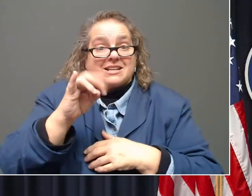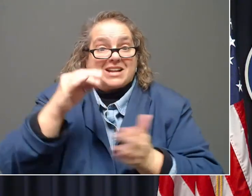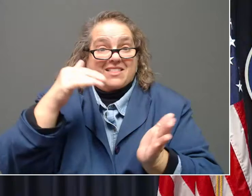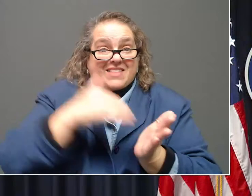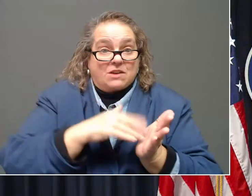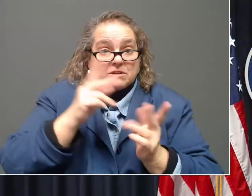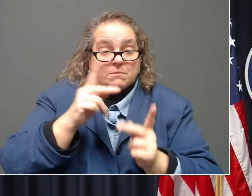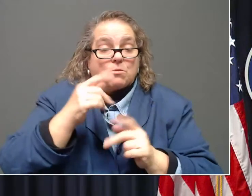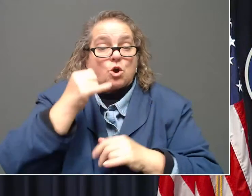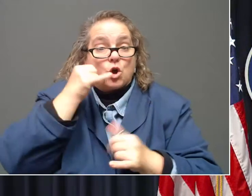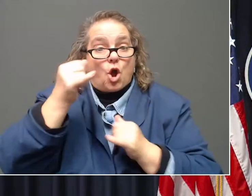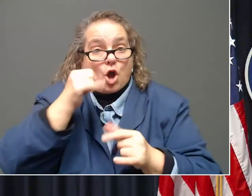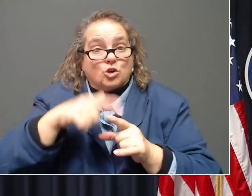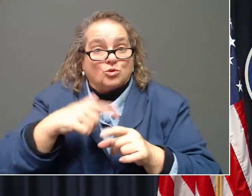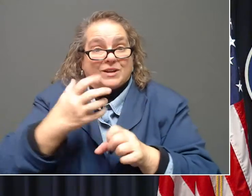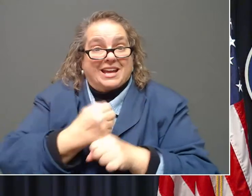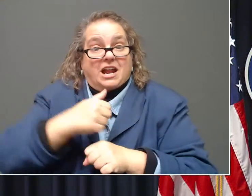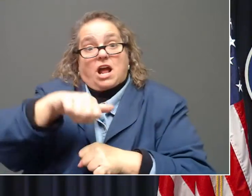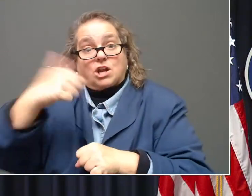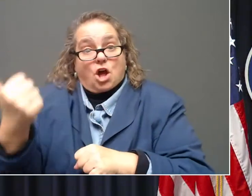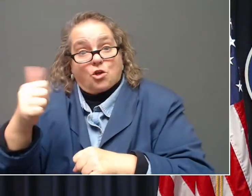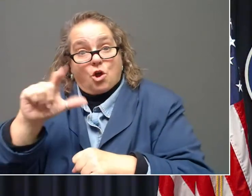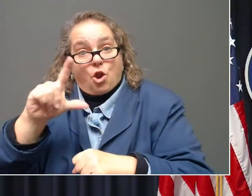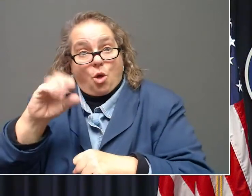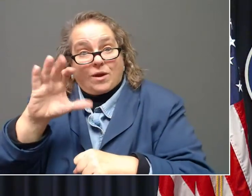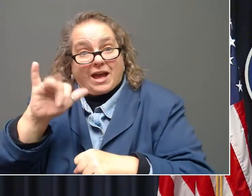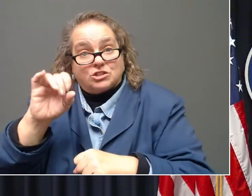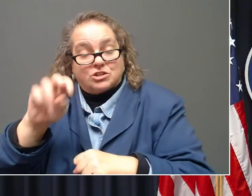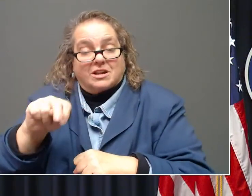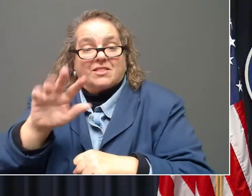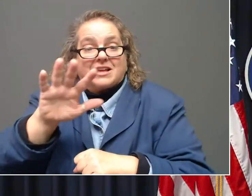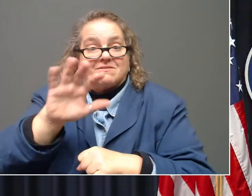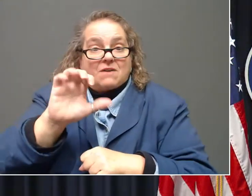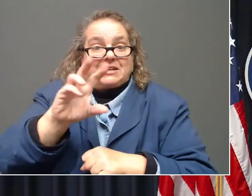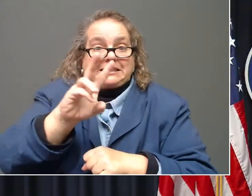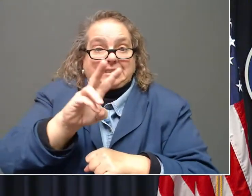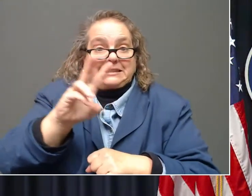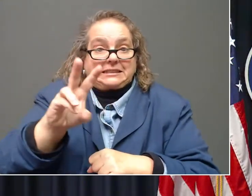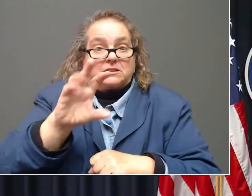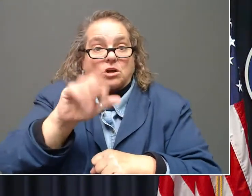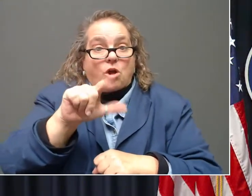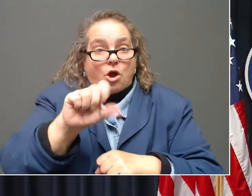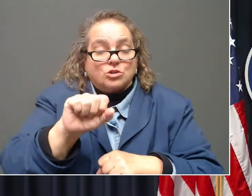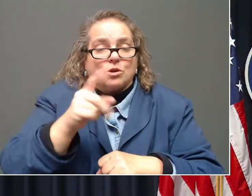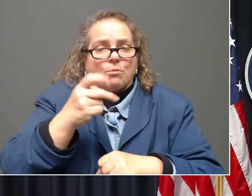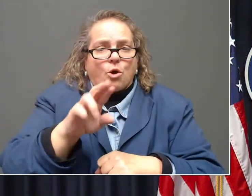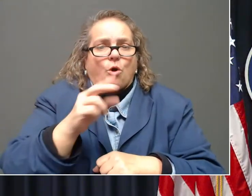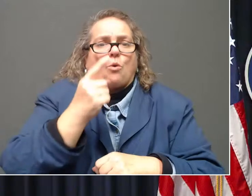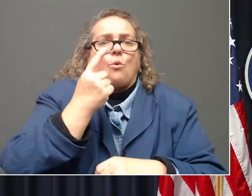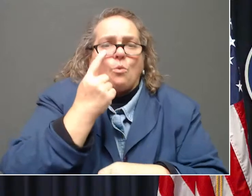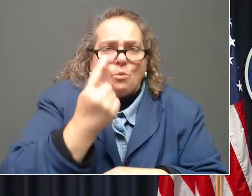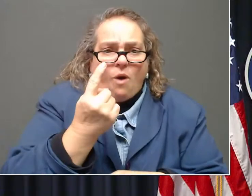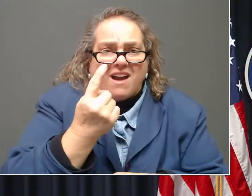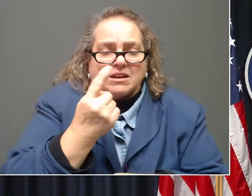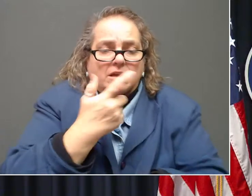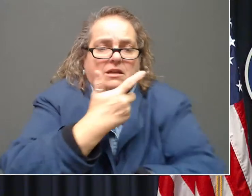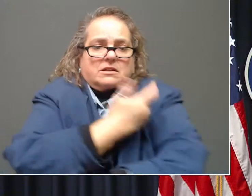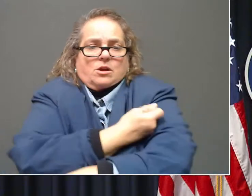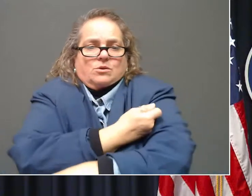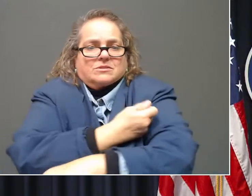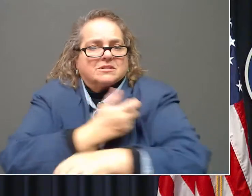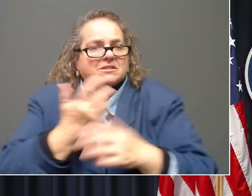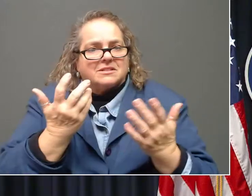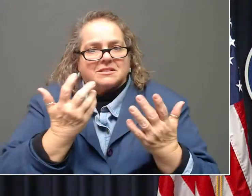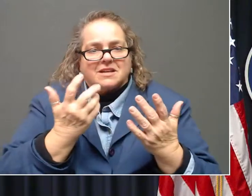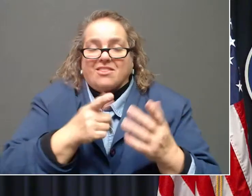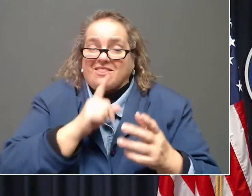I know it feels like you can't get access if you want to. 2 examples. One health department had 110,000 telephone